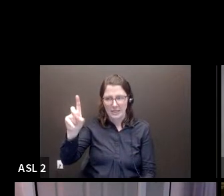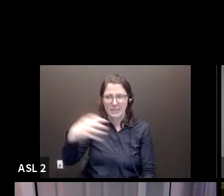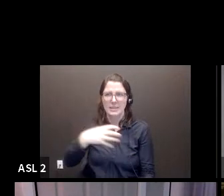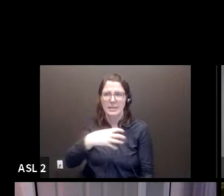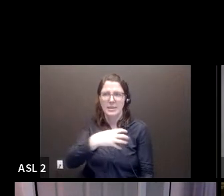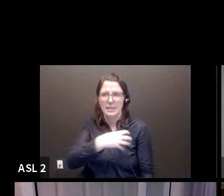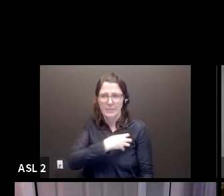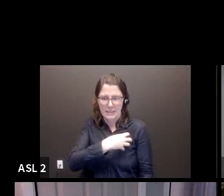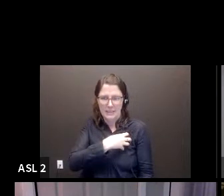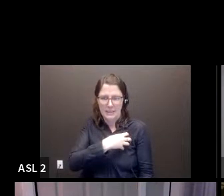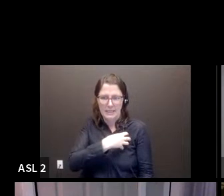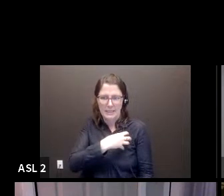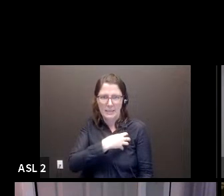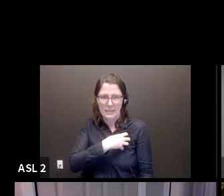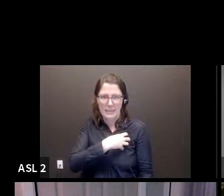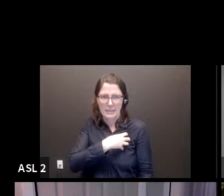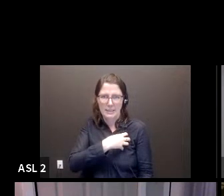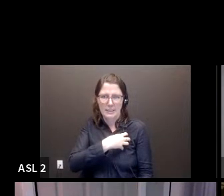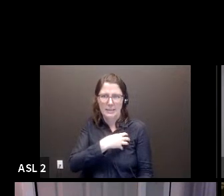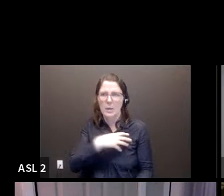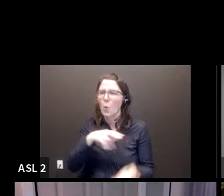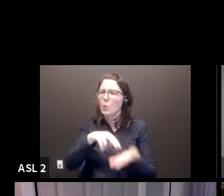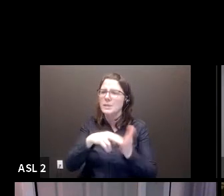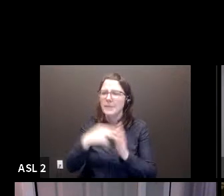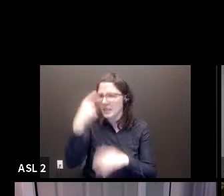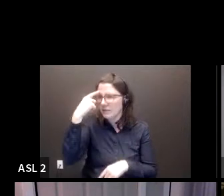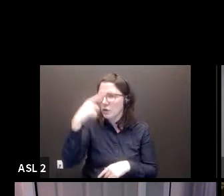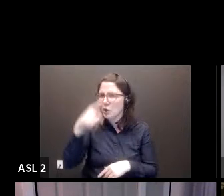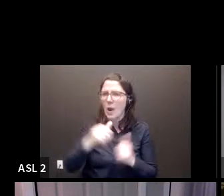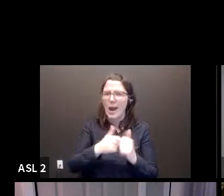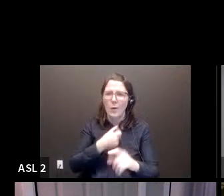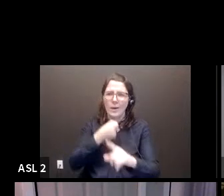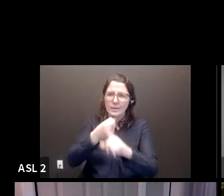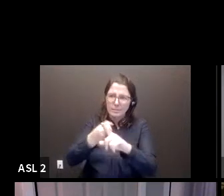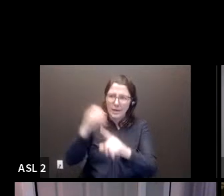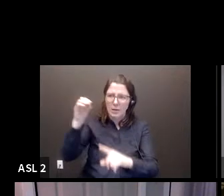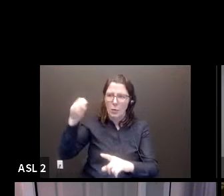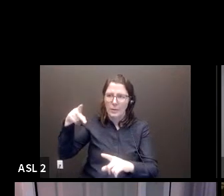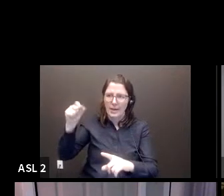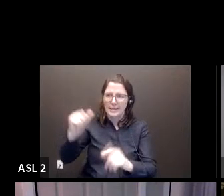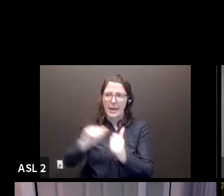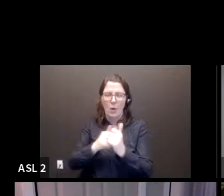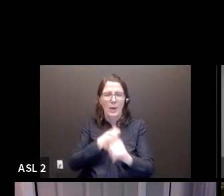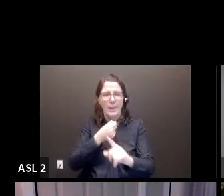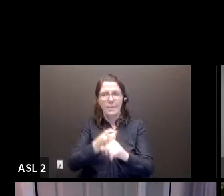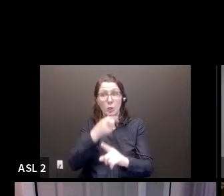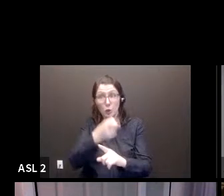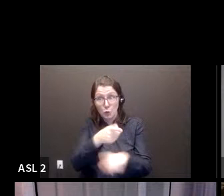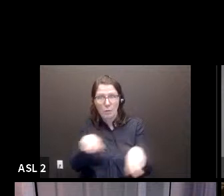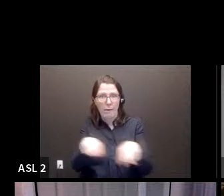service and how has this impacted you as a the police chief thank you